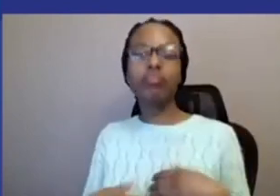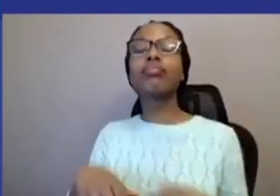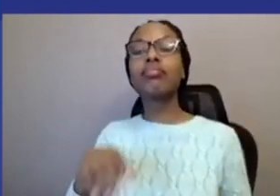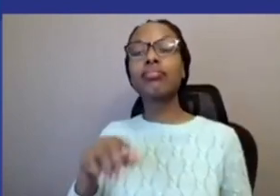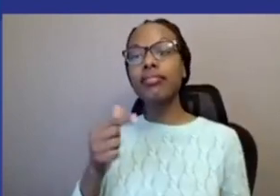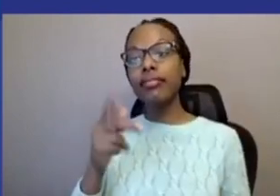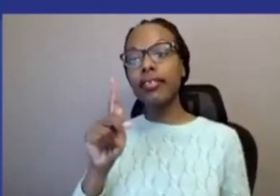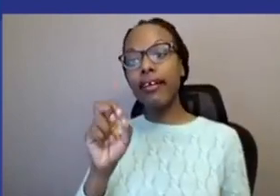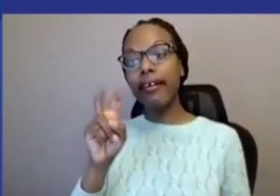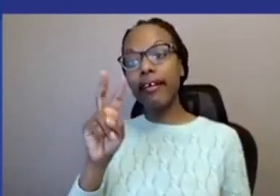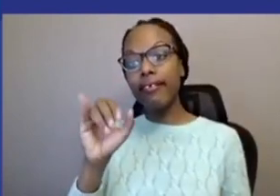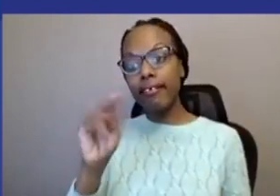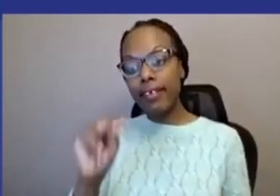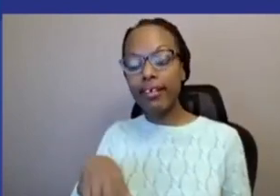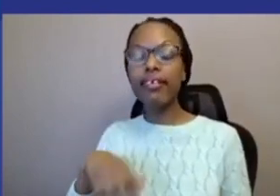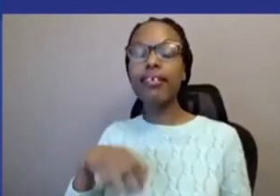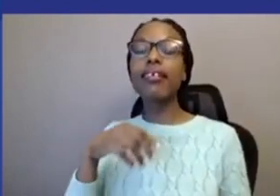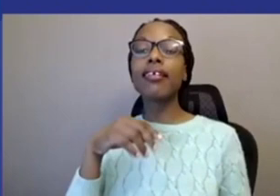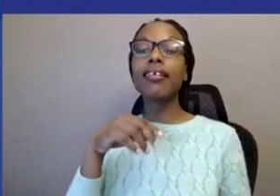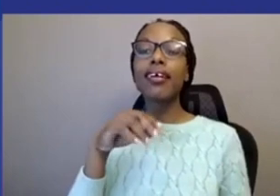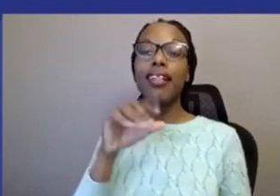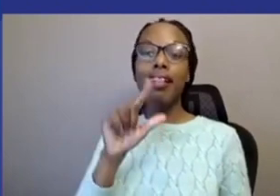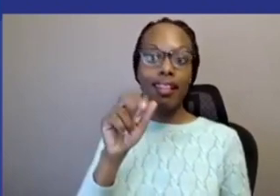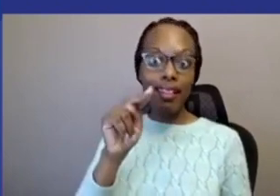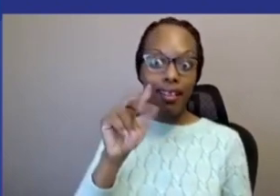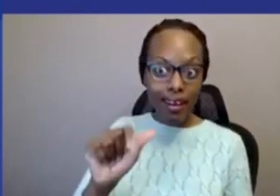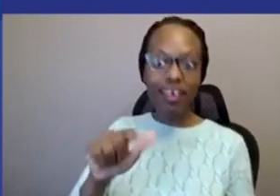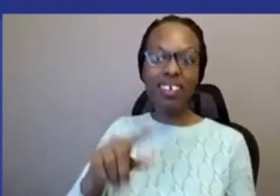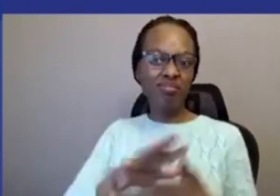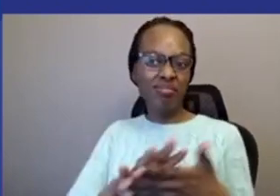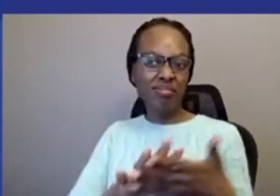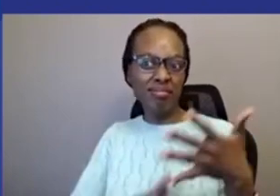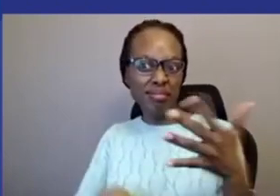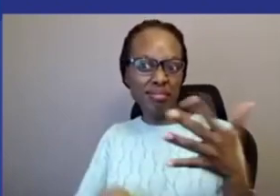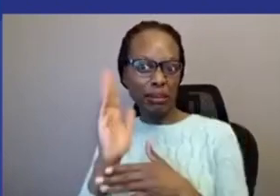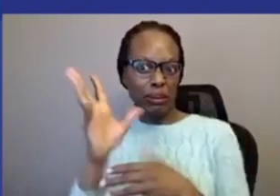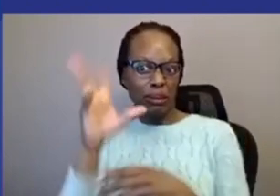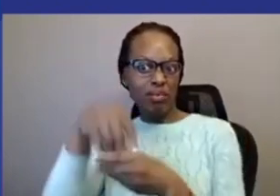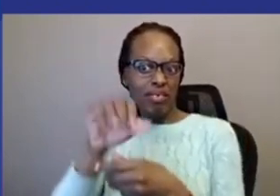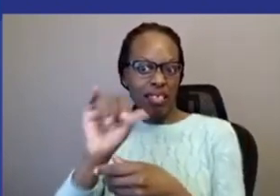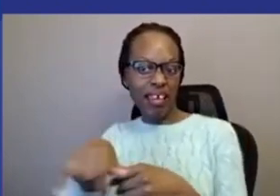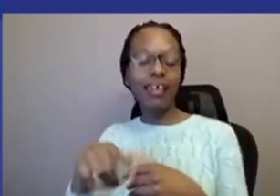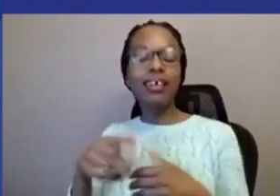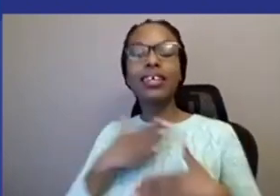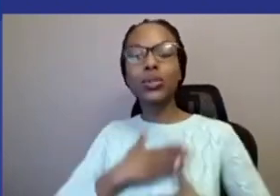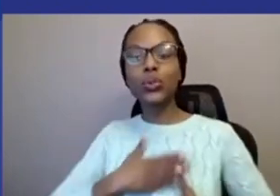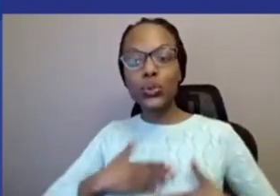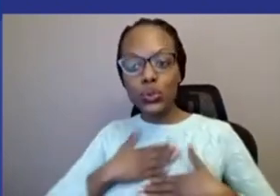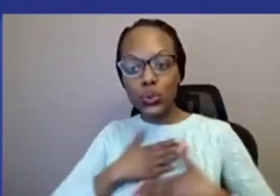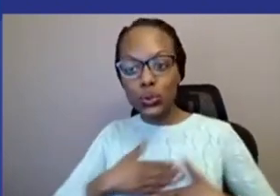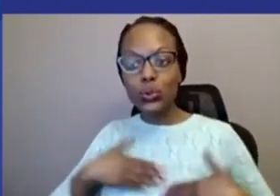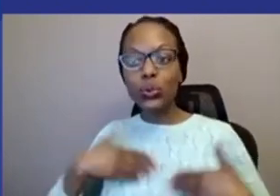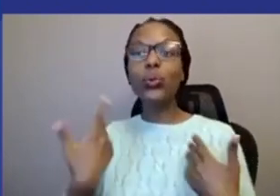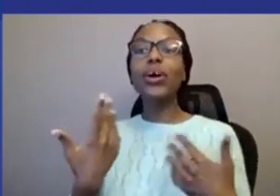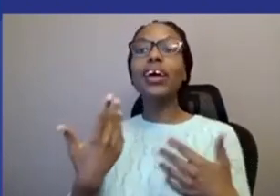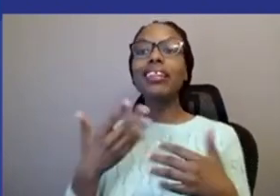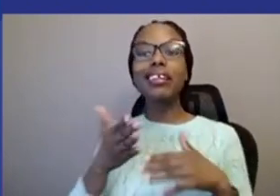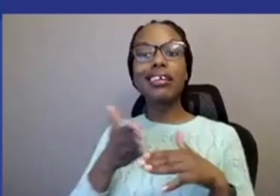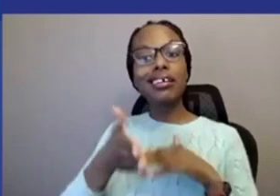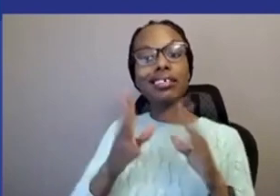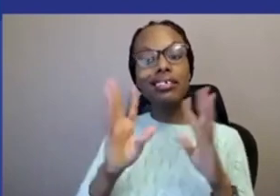Gotkin, and Harold. Have a wonderful debrief session, dance break, virtual expo showcase, and take some time off